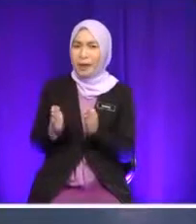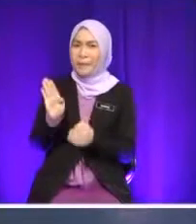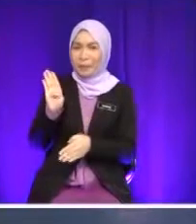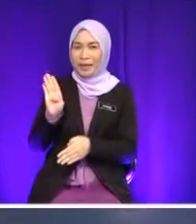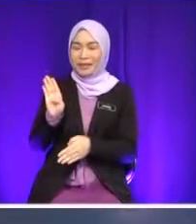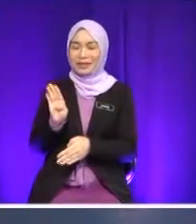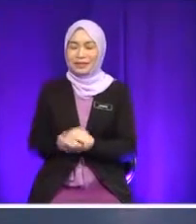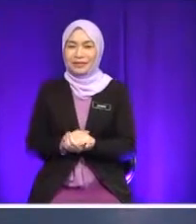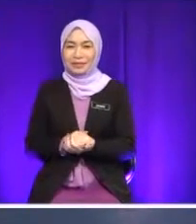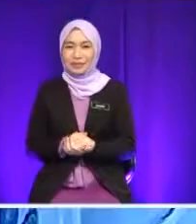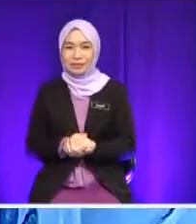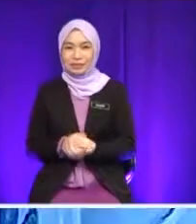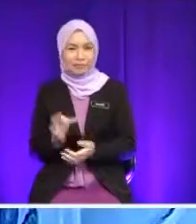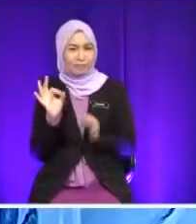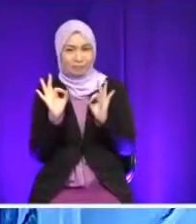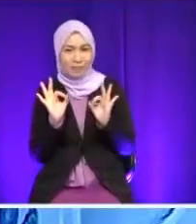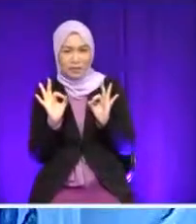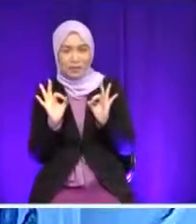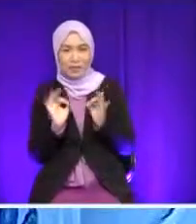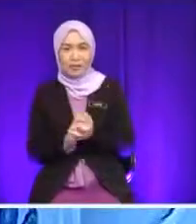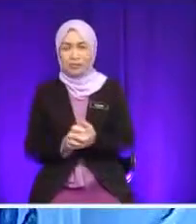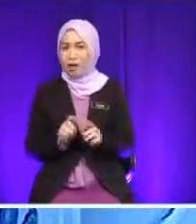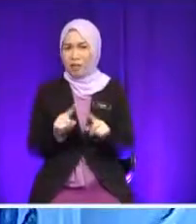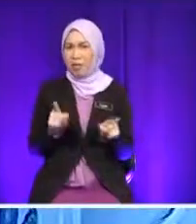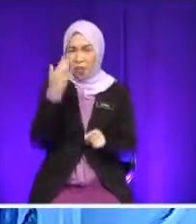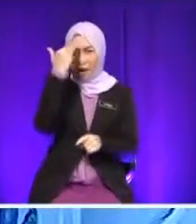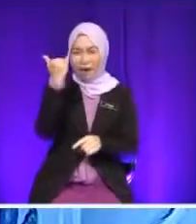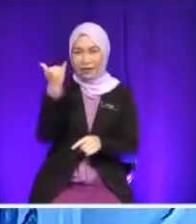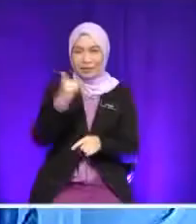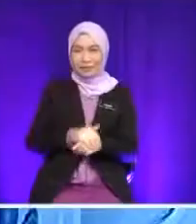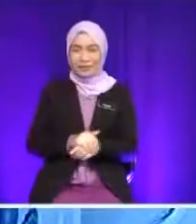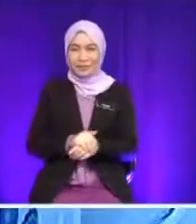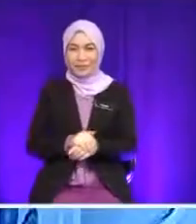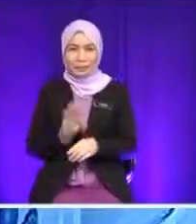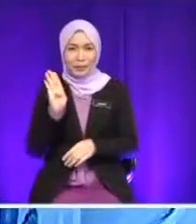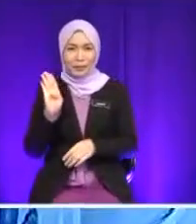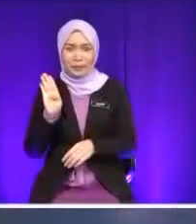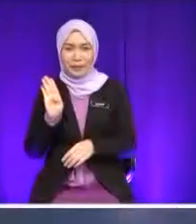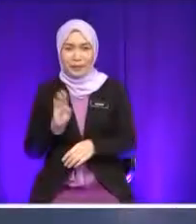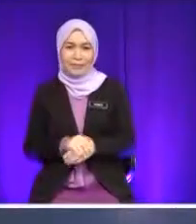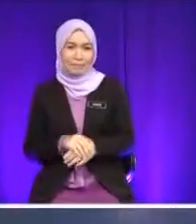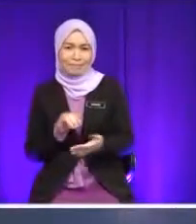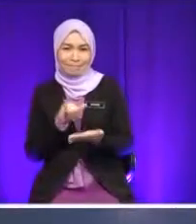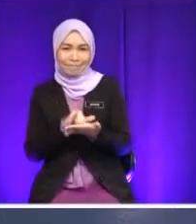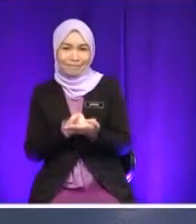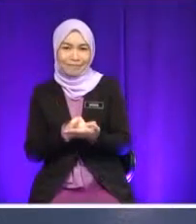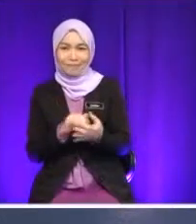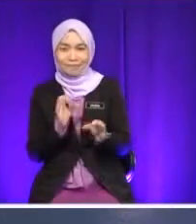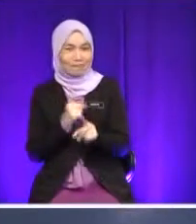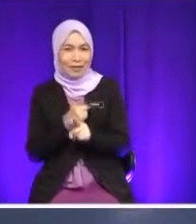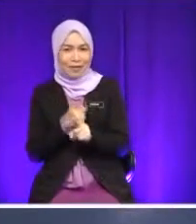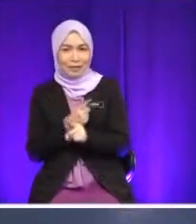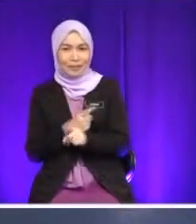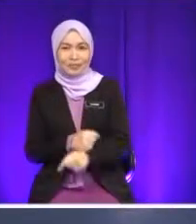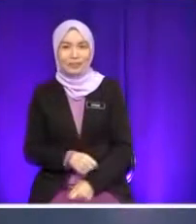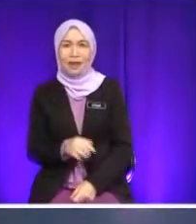better. Why? Well, how about this? Just trust me, Plan B is the way to go. Oh, Are you sure? Wait. yeah, look at the time. Oh, I gotta go.